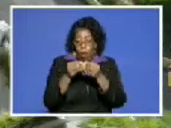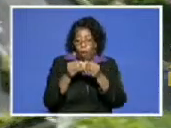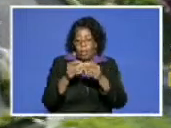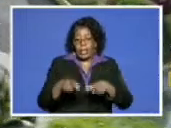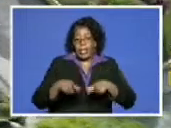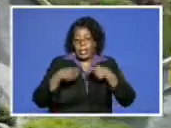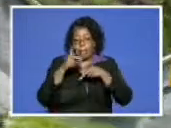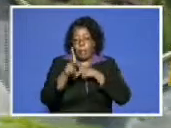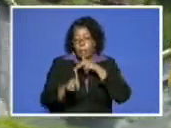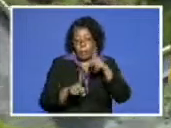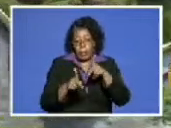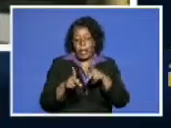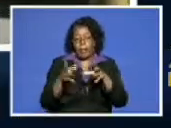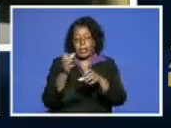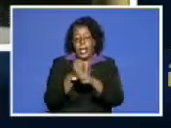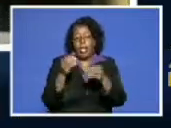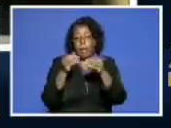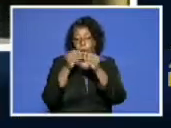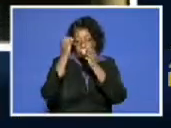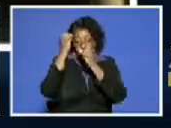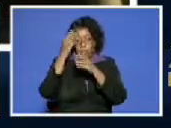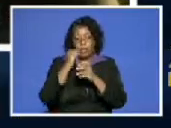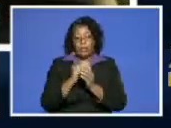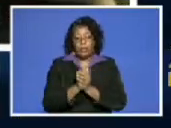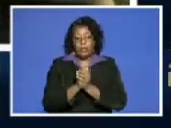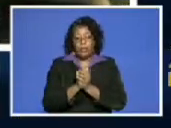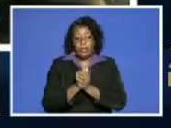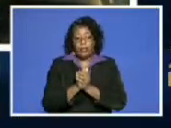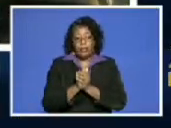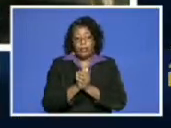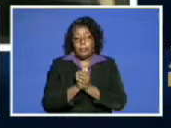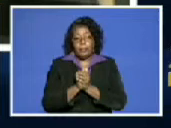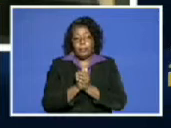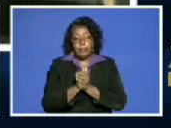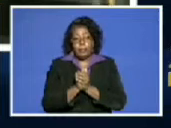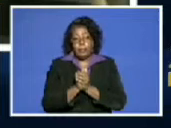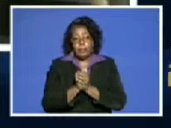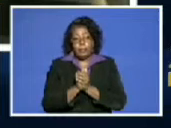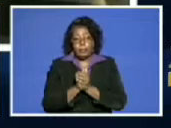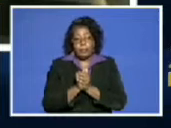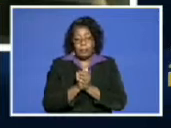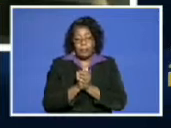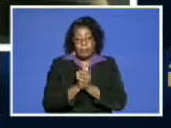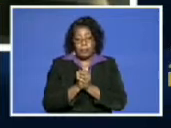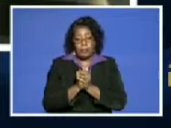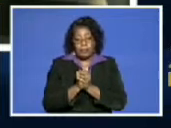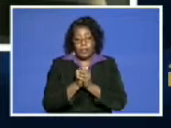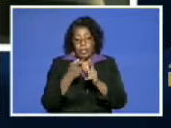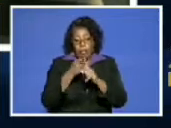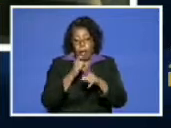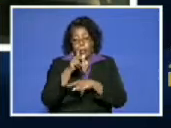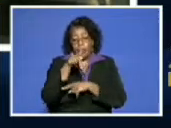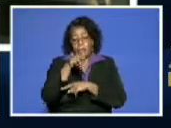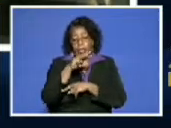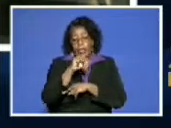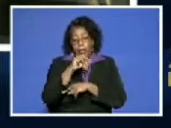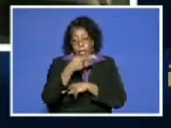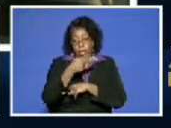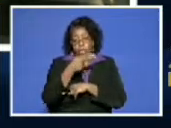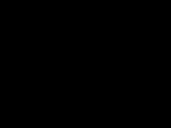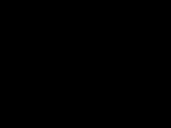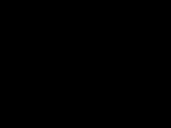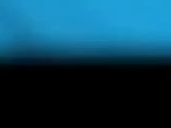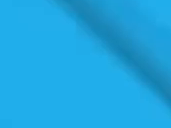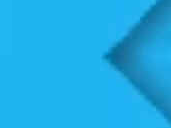an update as we get more information, but I'm going to toss it back to you in the studio. Reporting from Princess Margaret Hospital, I'm Kelsey